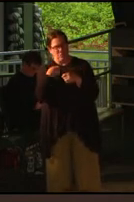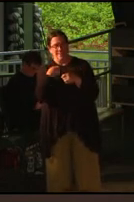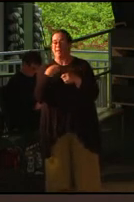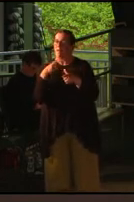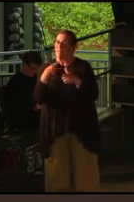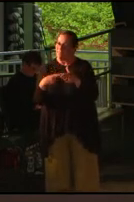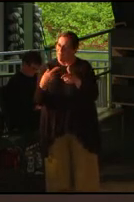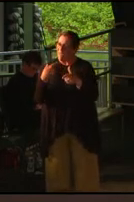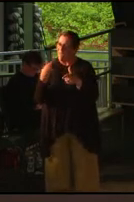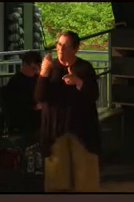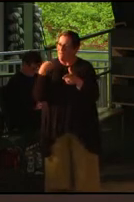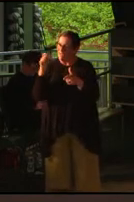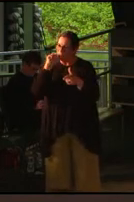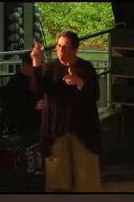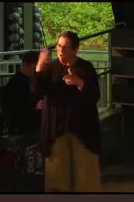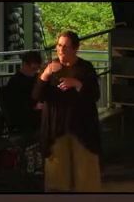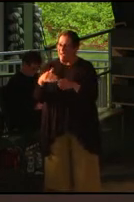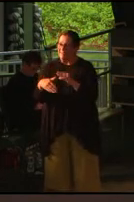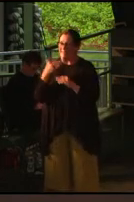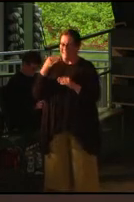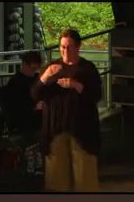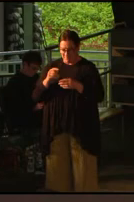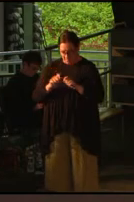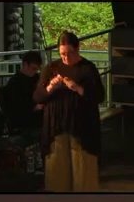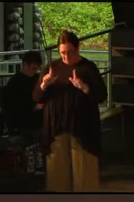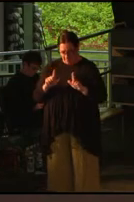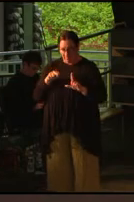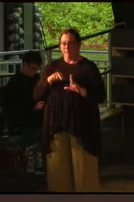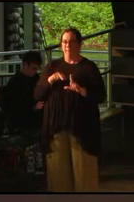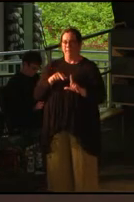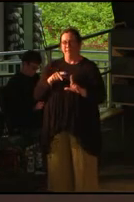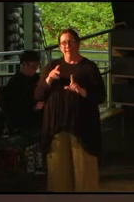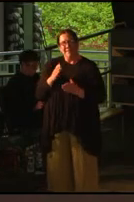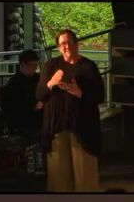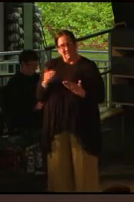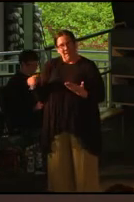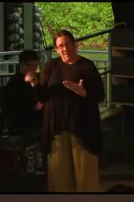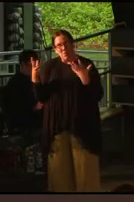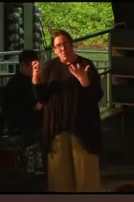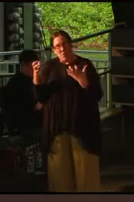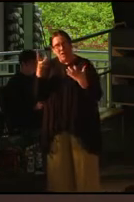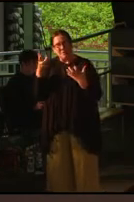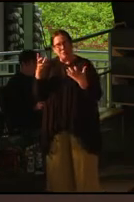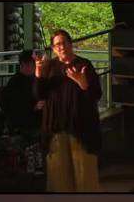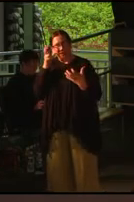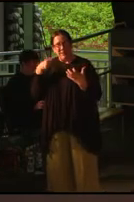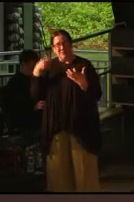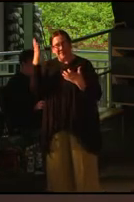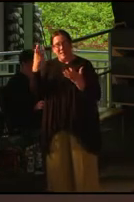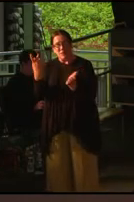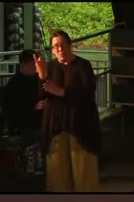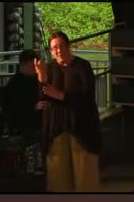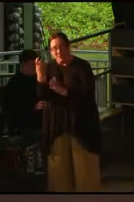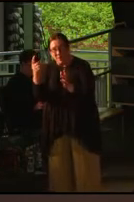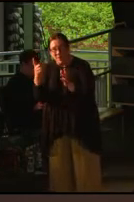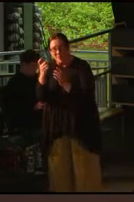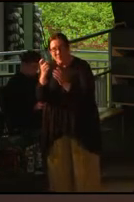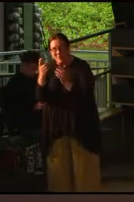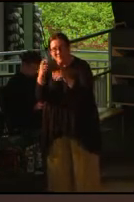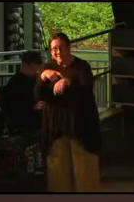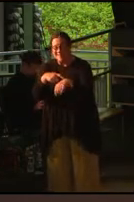an email and read that at least some of them wanted to hear from me one more time. And here we